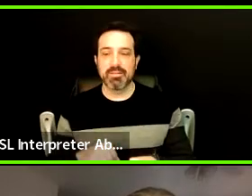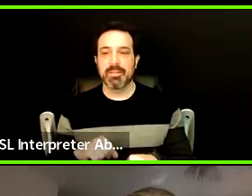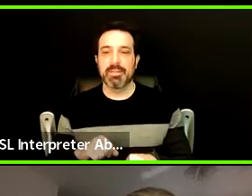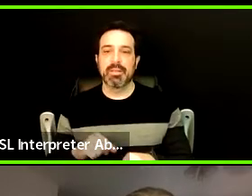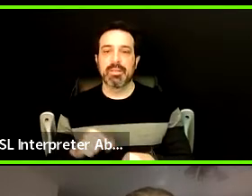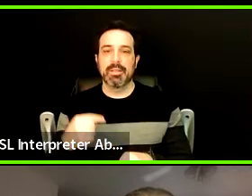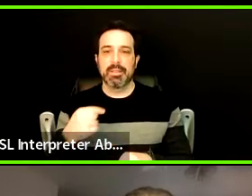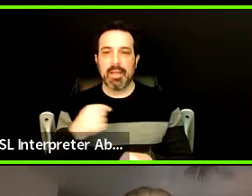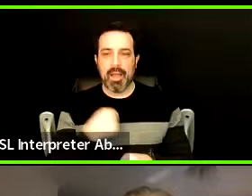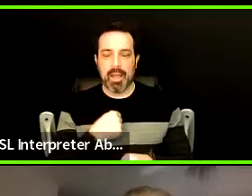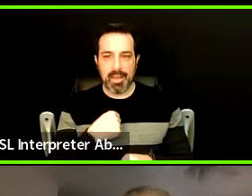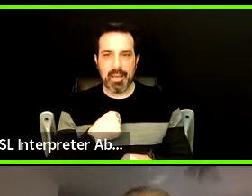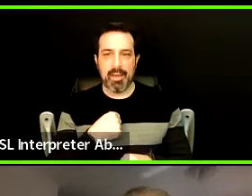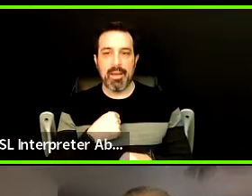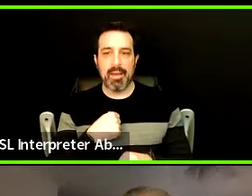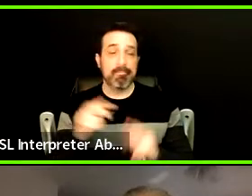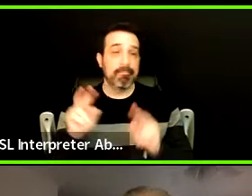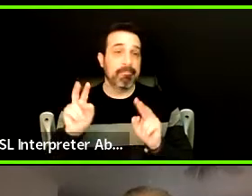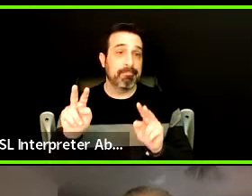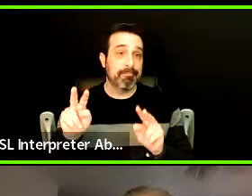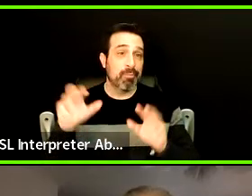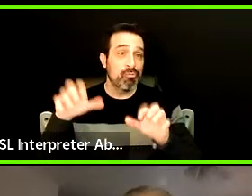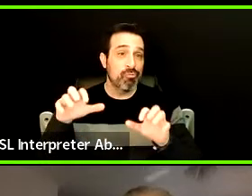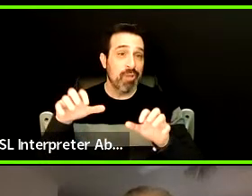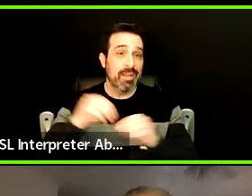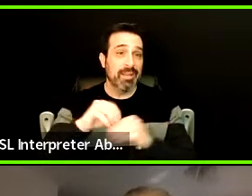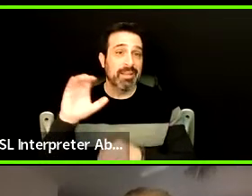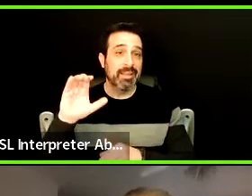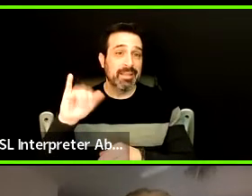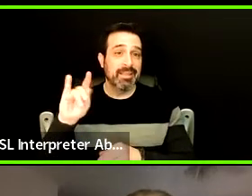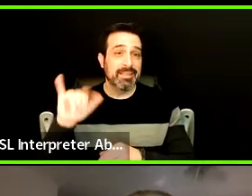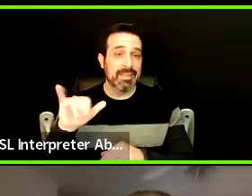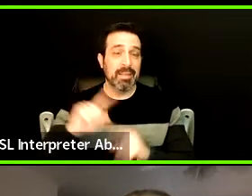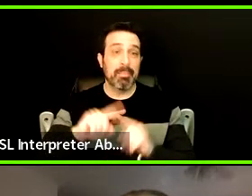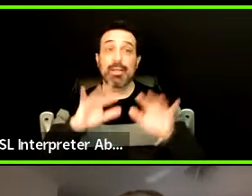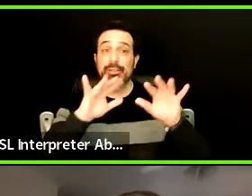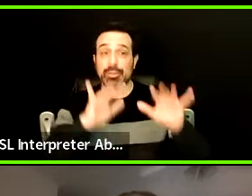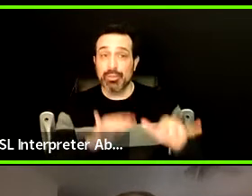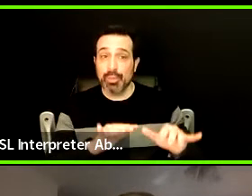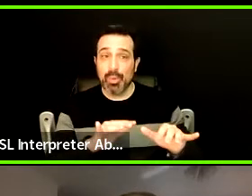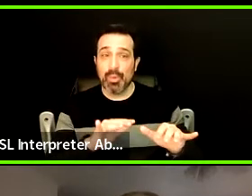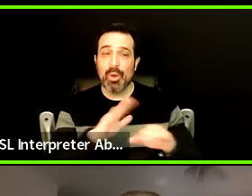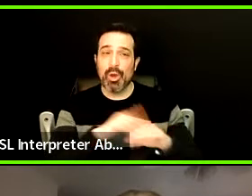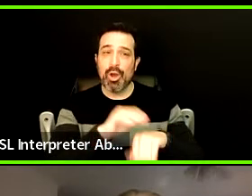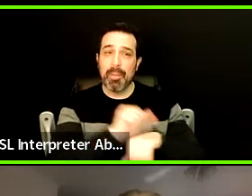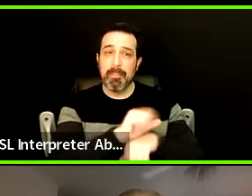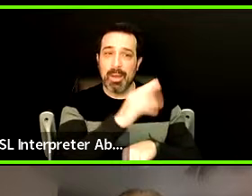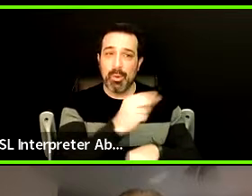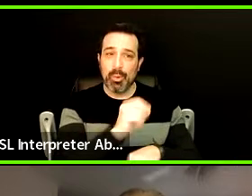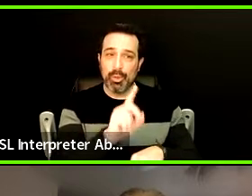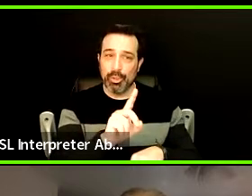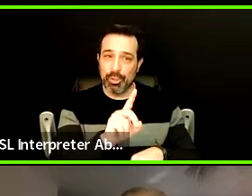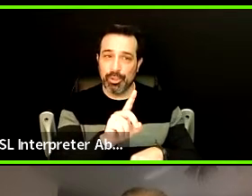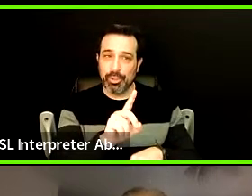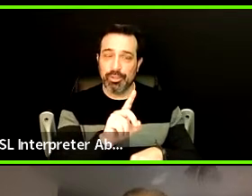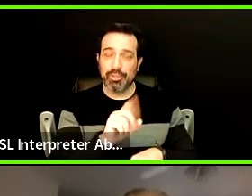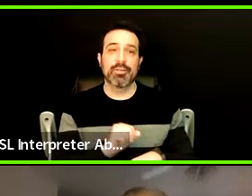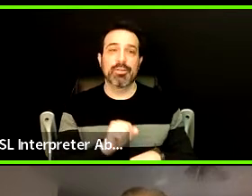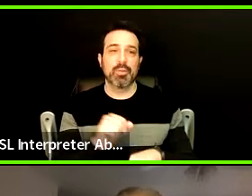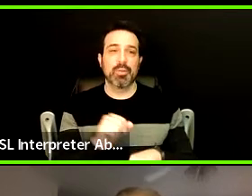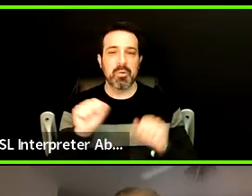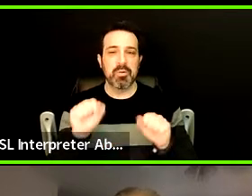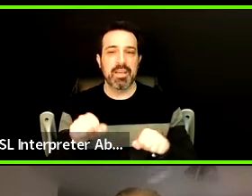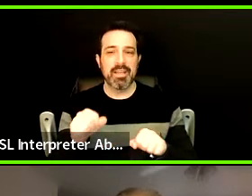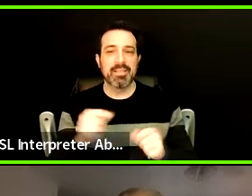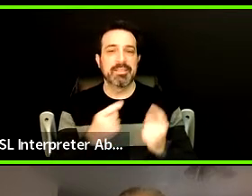I am hoping for rain in the cities, but snow on Mount Hood so we can have